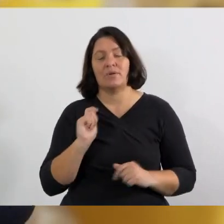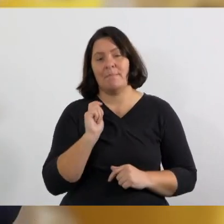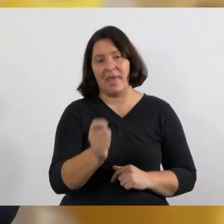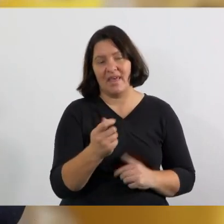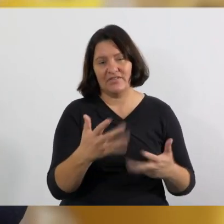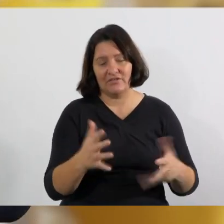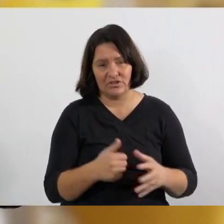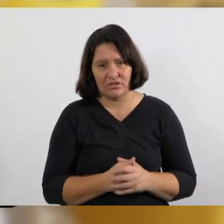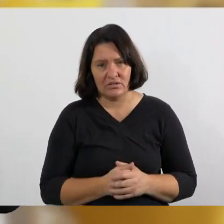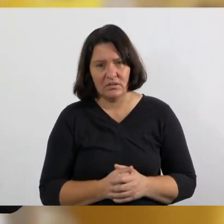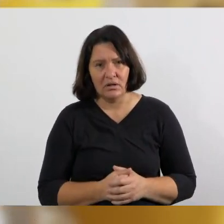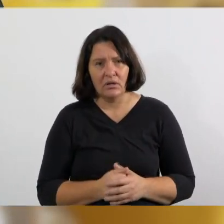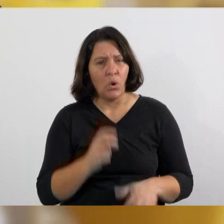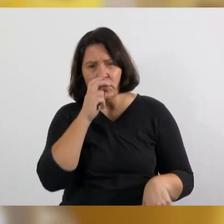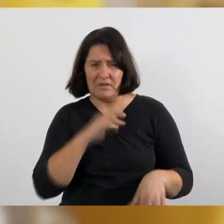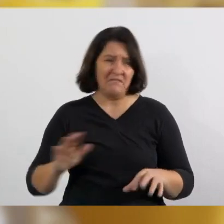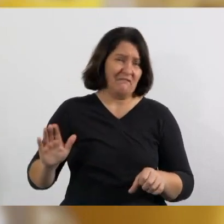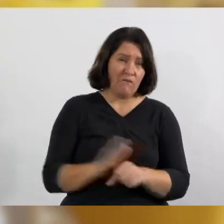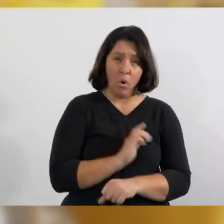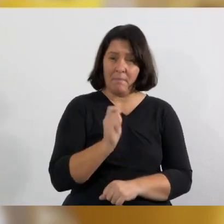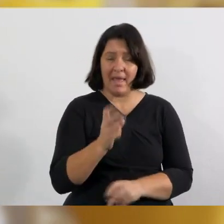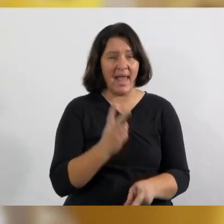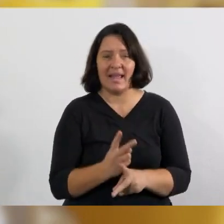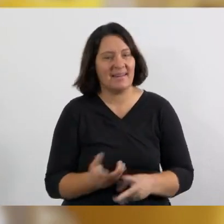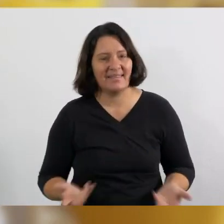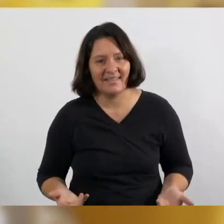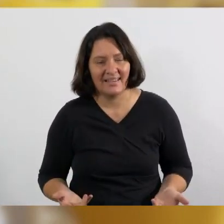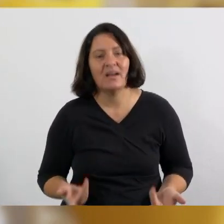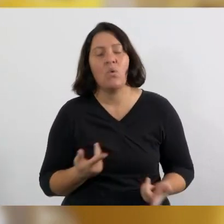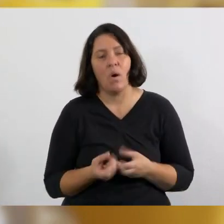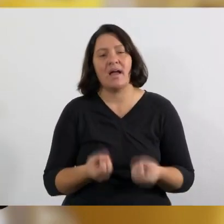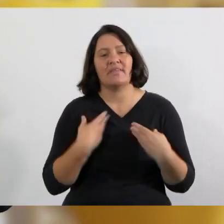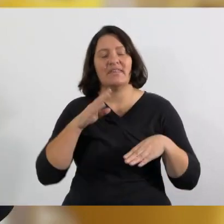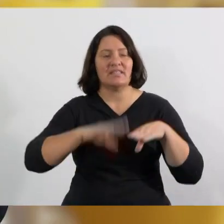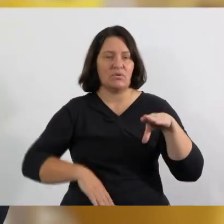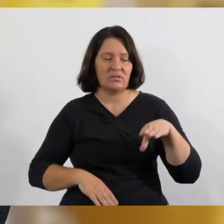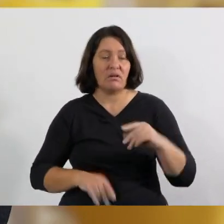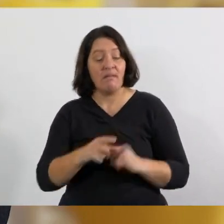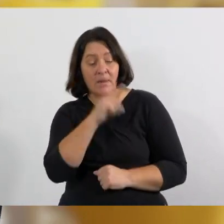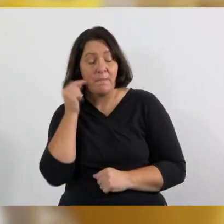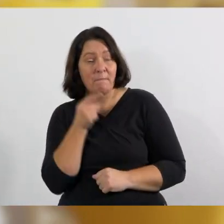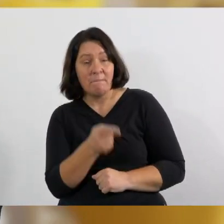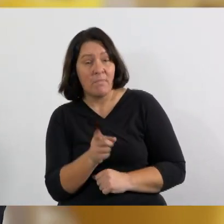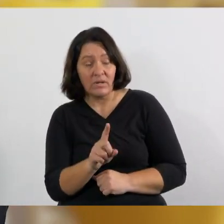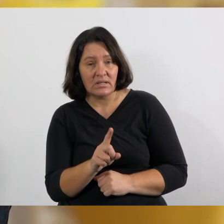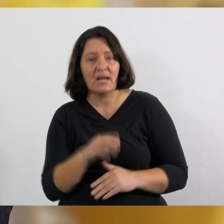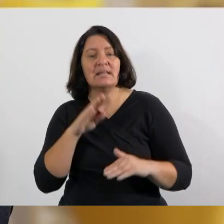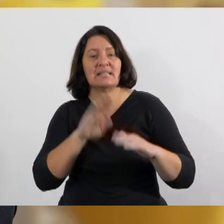on time. You don't have to pay us the full amount. Then they give us discount, and we call that